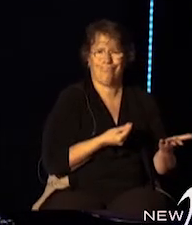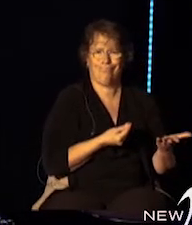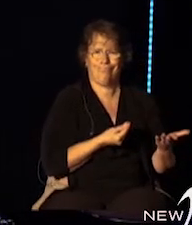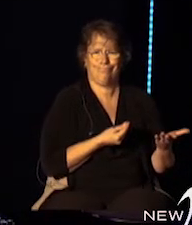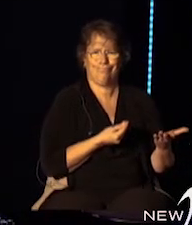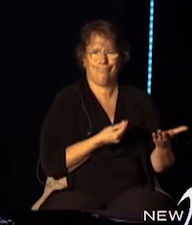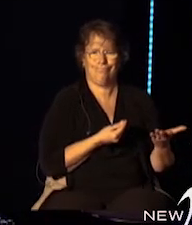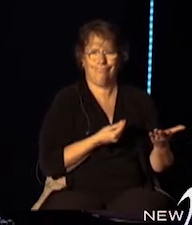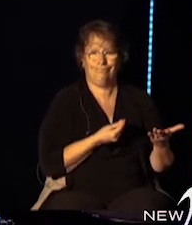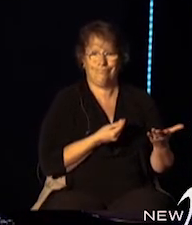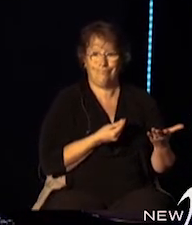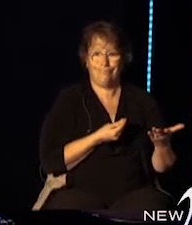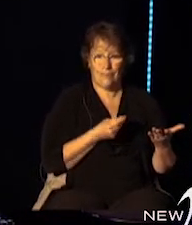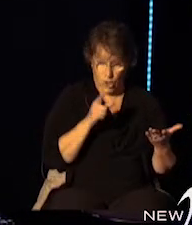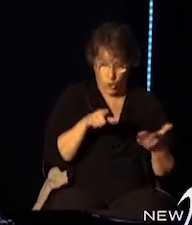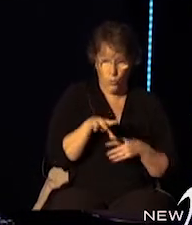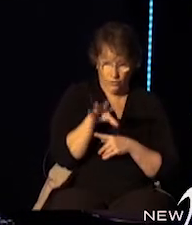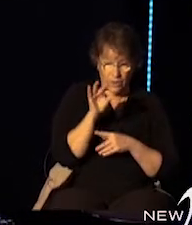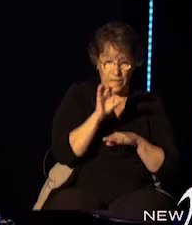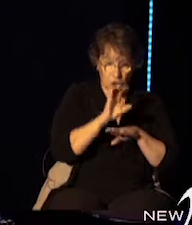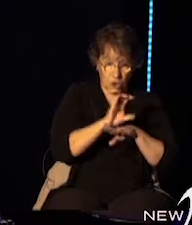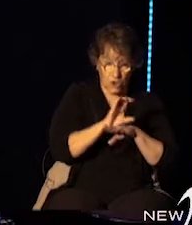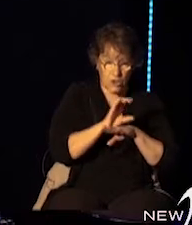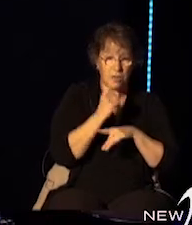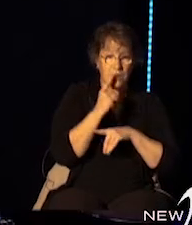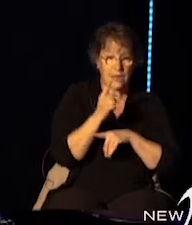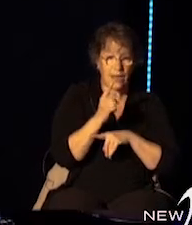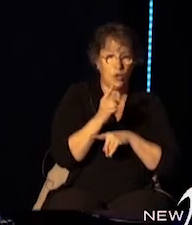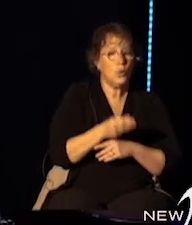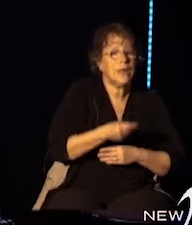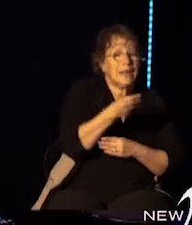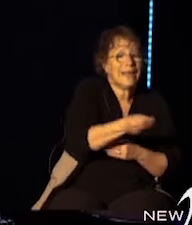you can find churches that'll tell you, give to get.